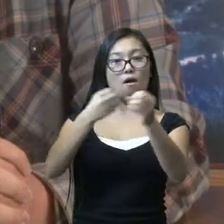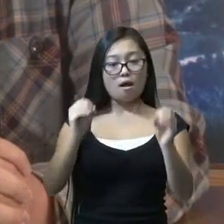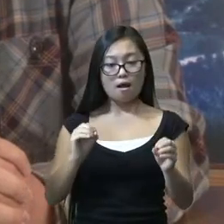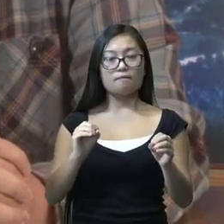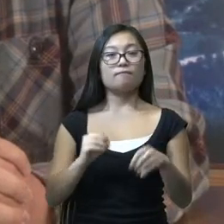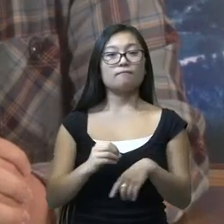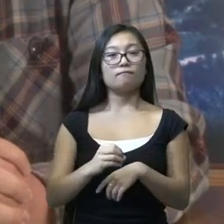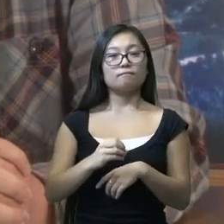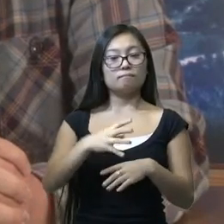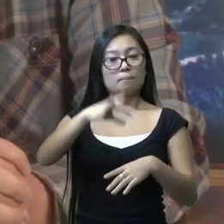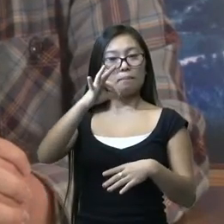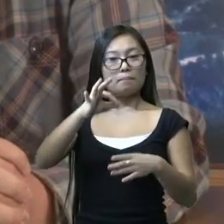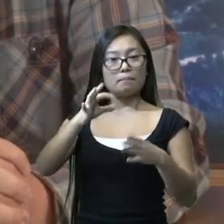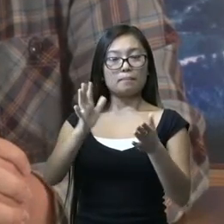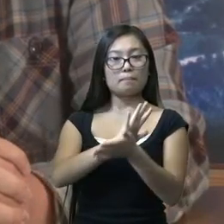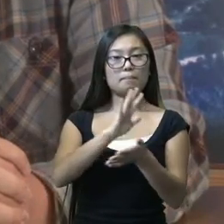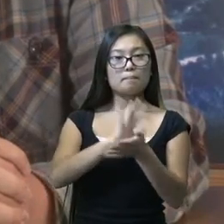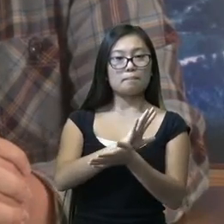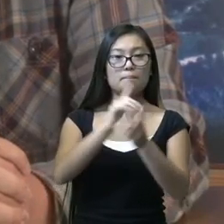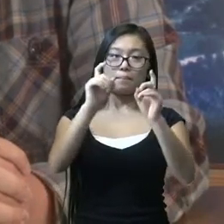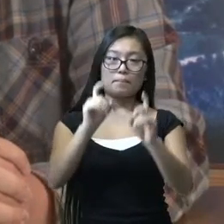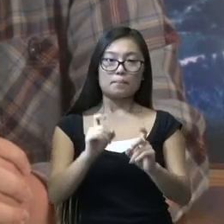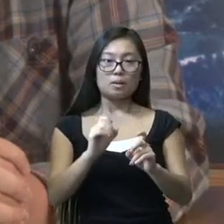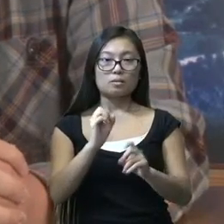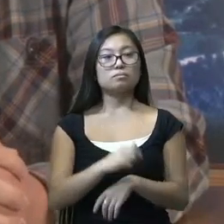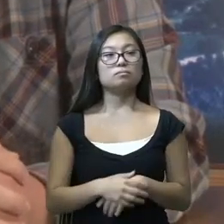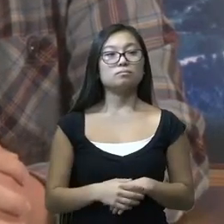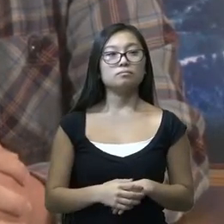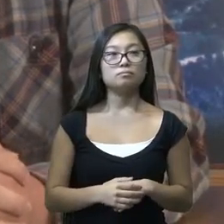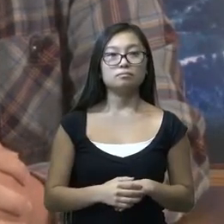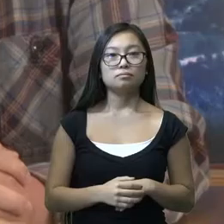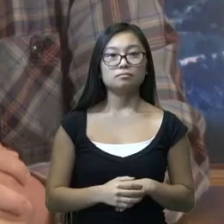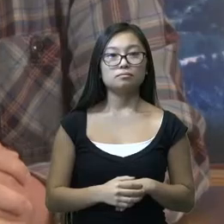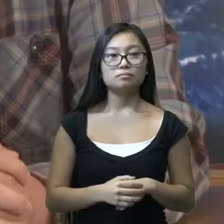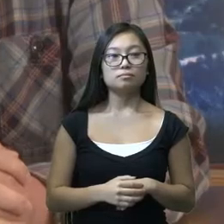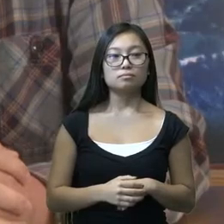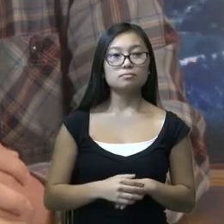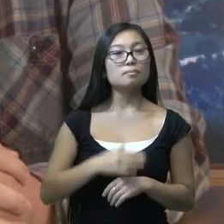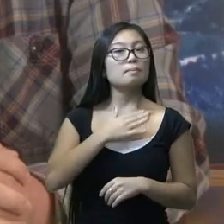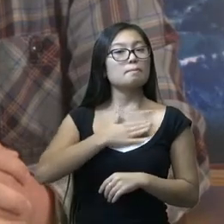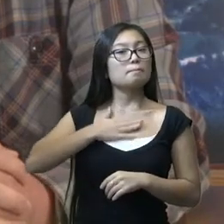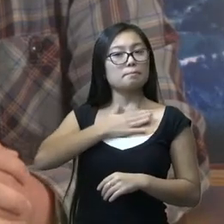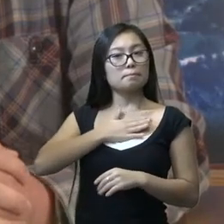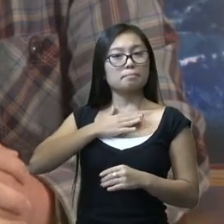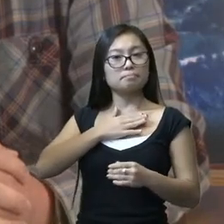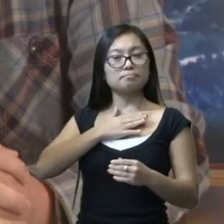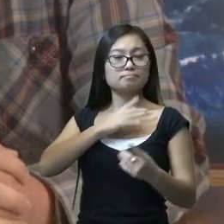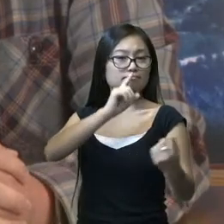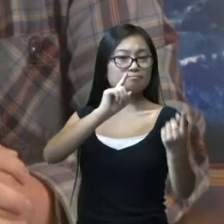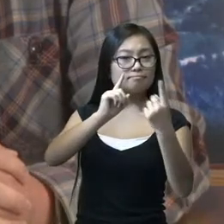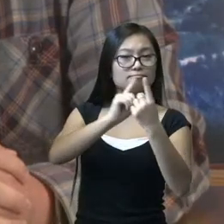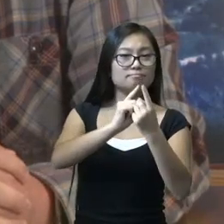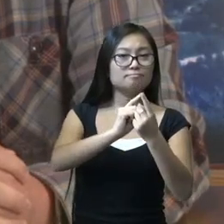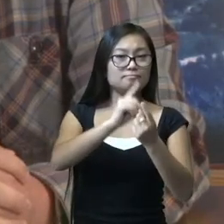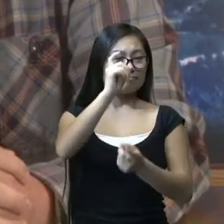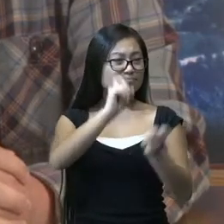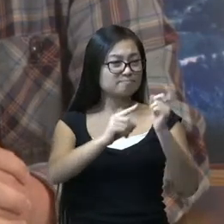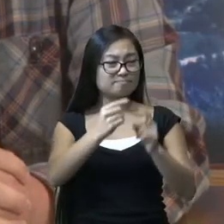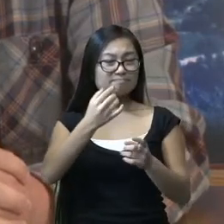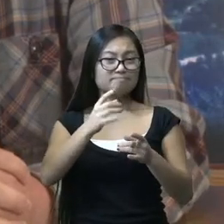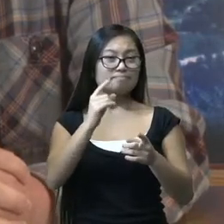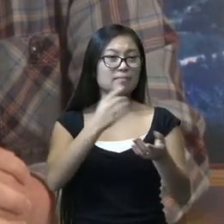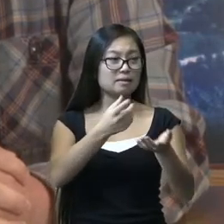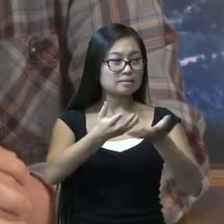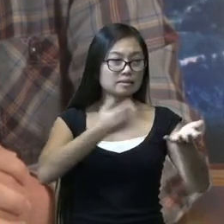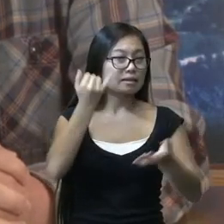copy in the front office from your IB teachers or Mr. Moran. Please talk to your IB teachers or Ms. Moran if you're not sure about